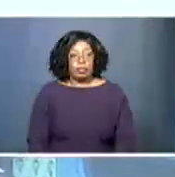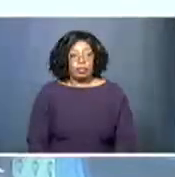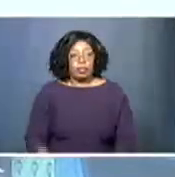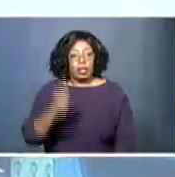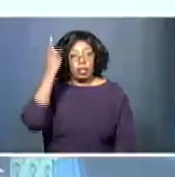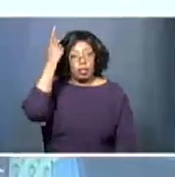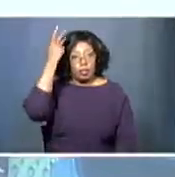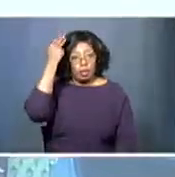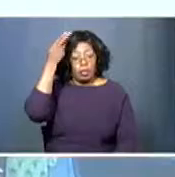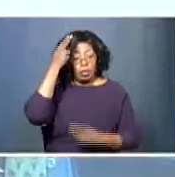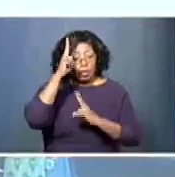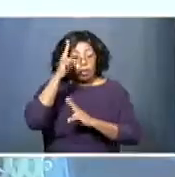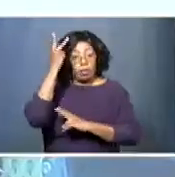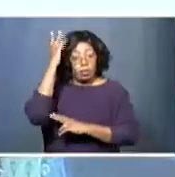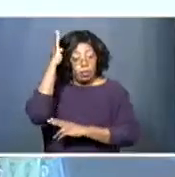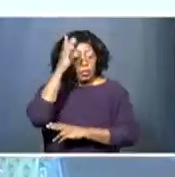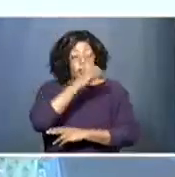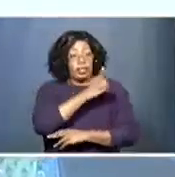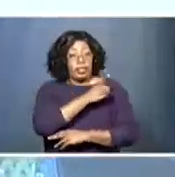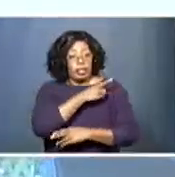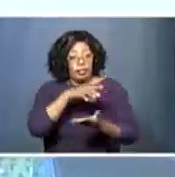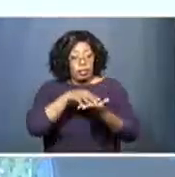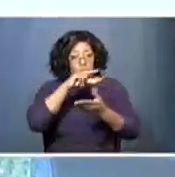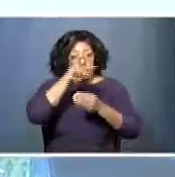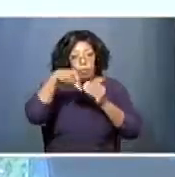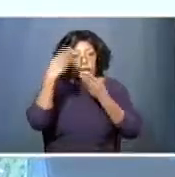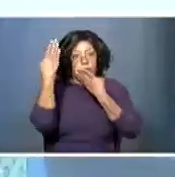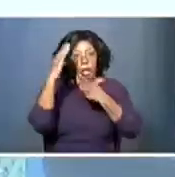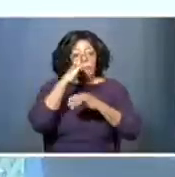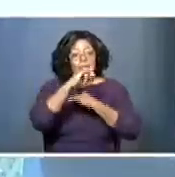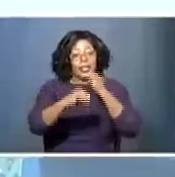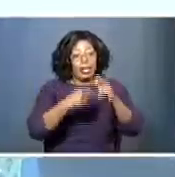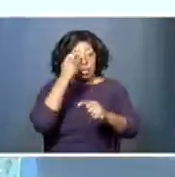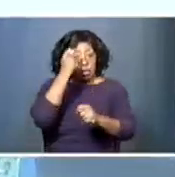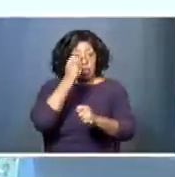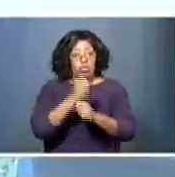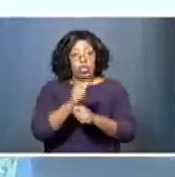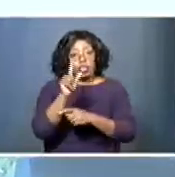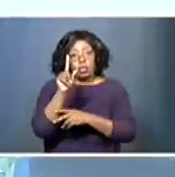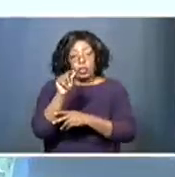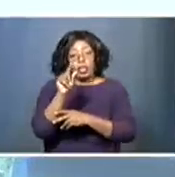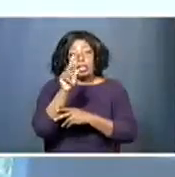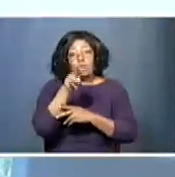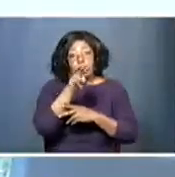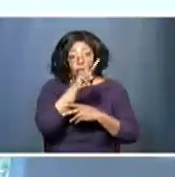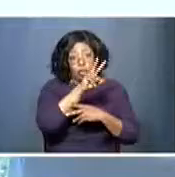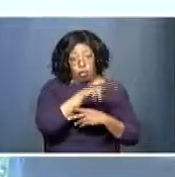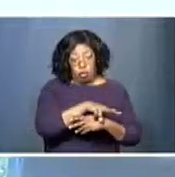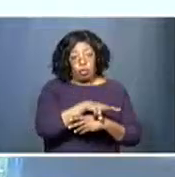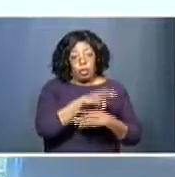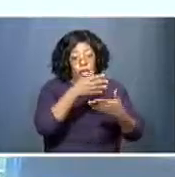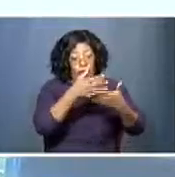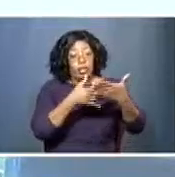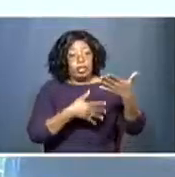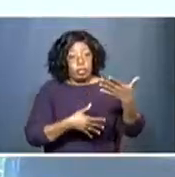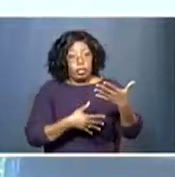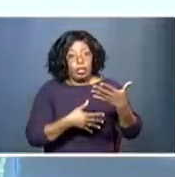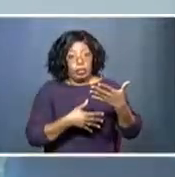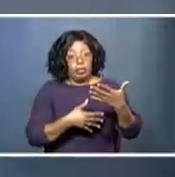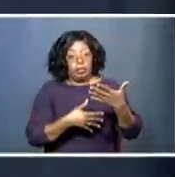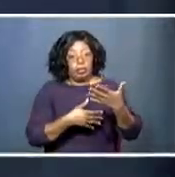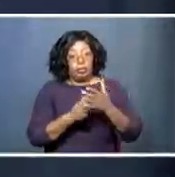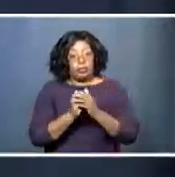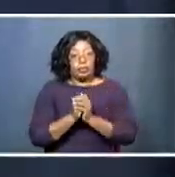Prime Minister the Honourable Philip Davis learned more about the Bahamas National Trust's 2022 agenda during a recent courtesy